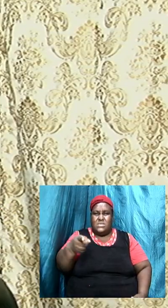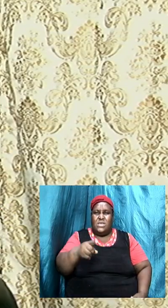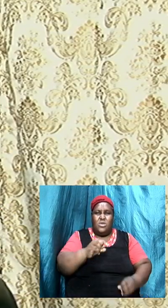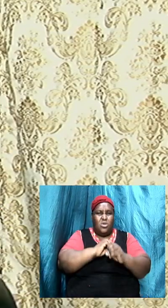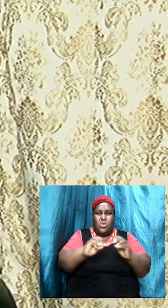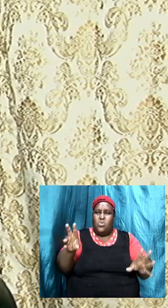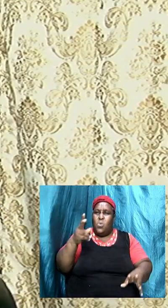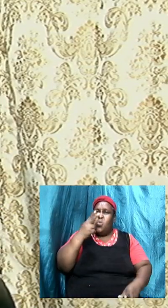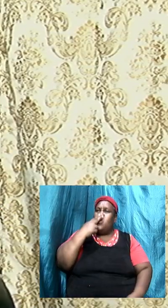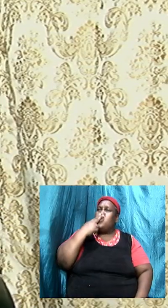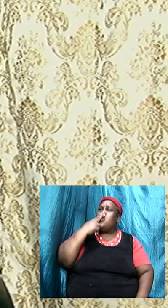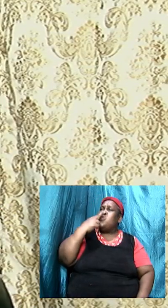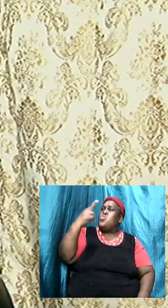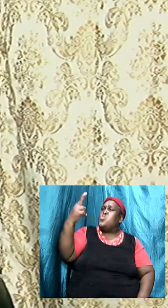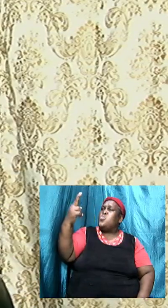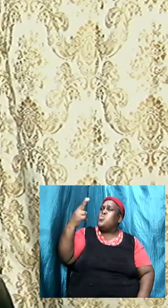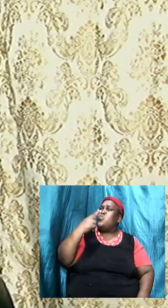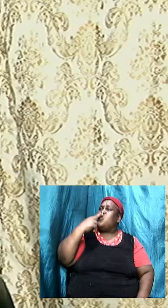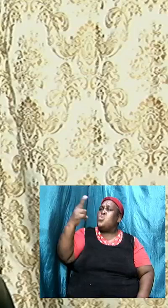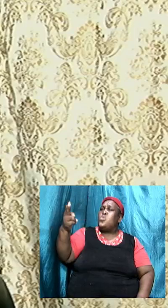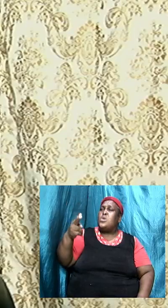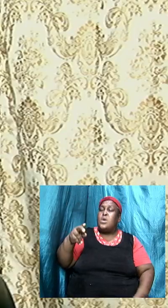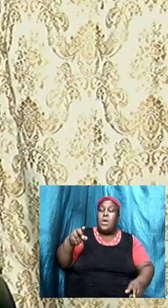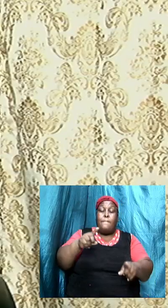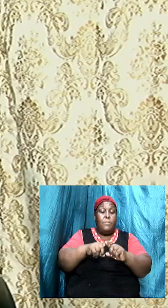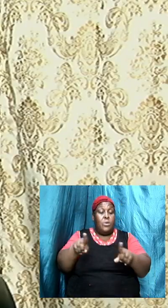But as Christians, we know that smoking is wrong.